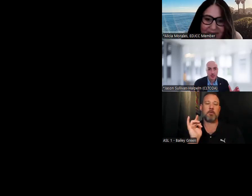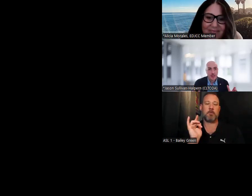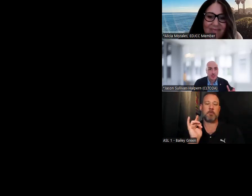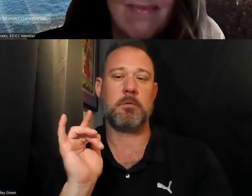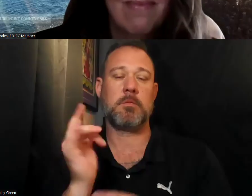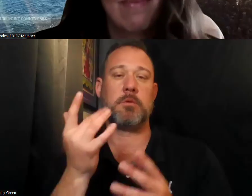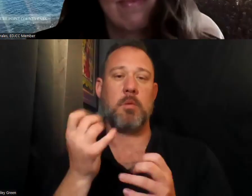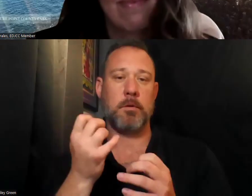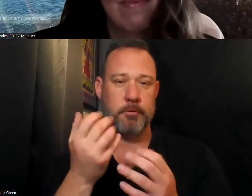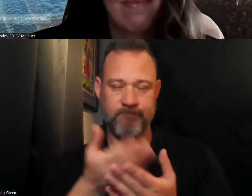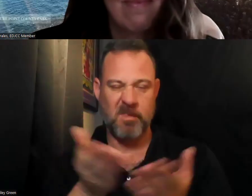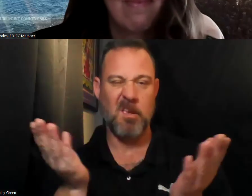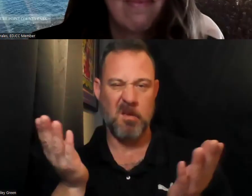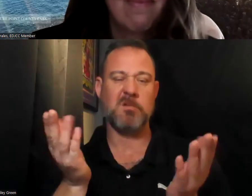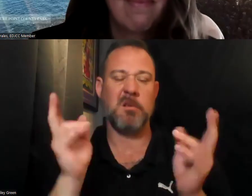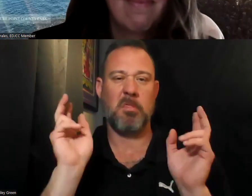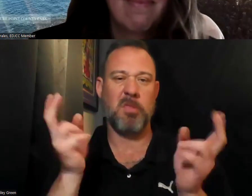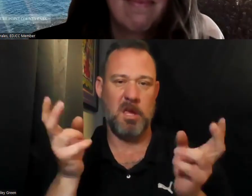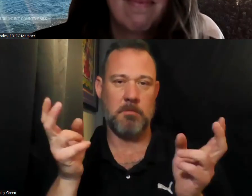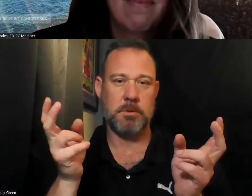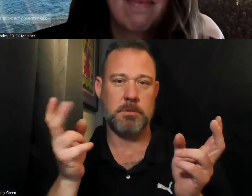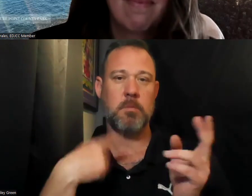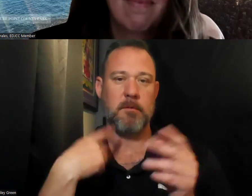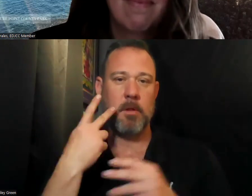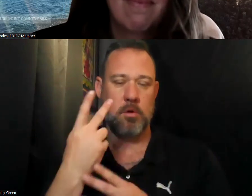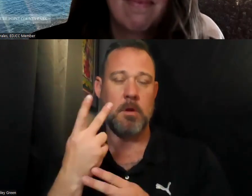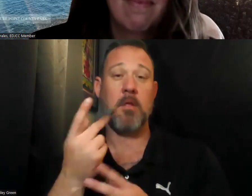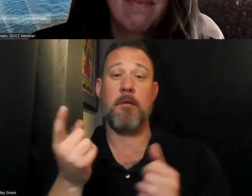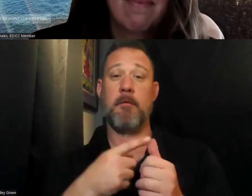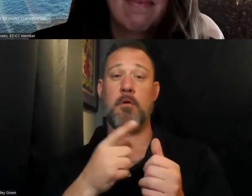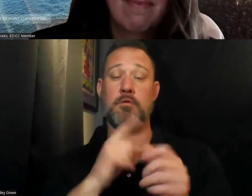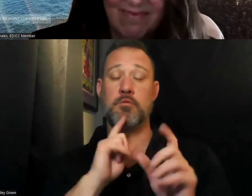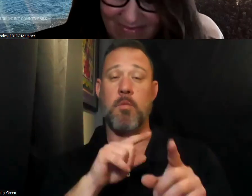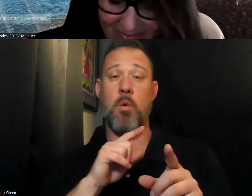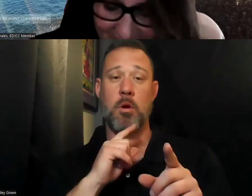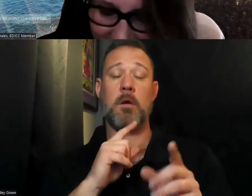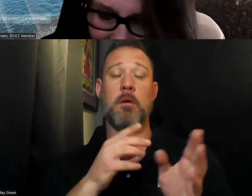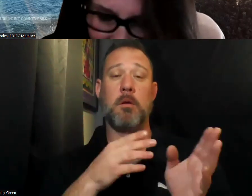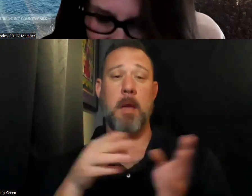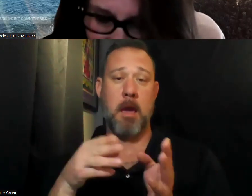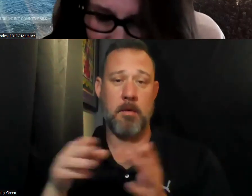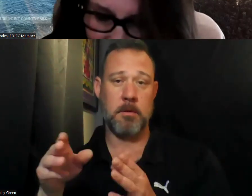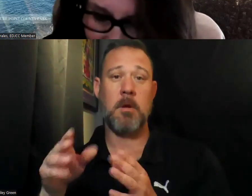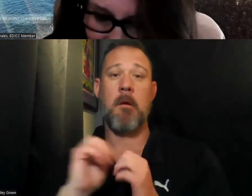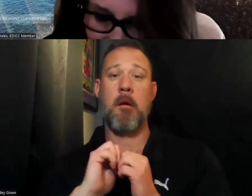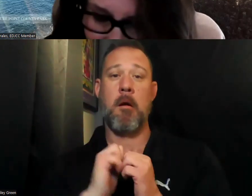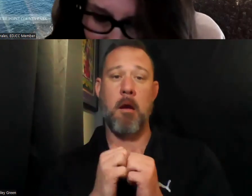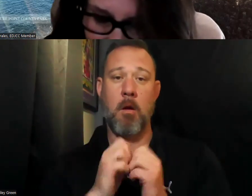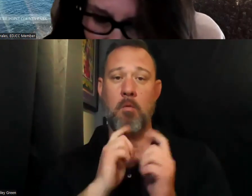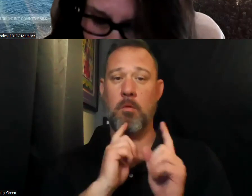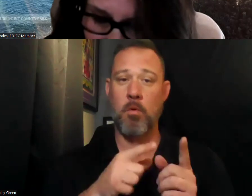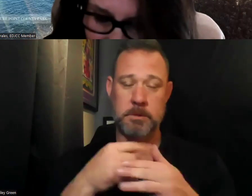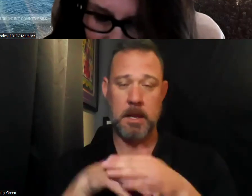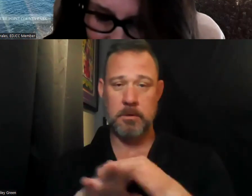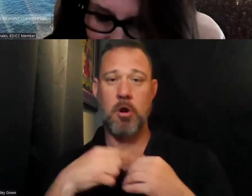some of the themes that we've been looking at. The first is reporting pathways. how reports of abuse enter